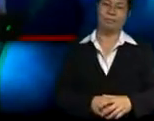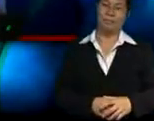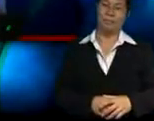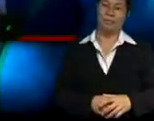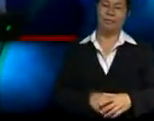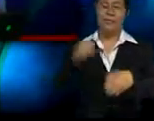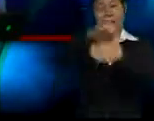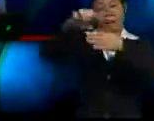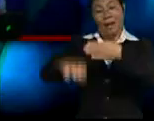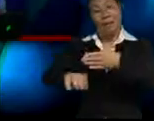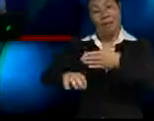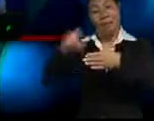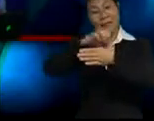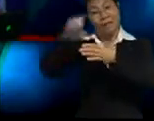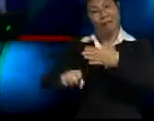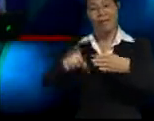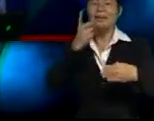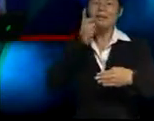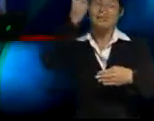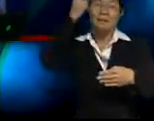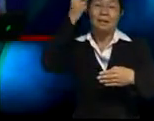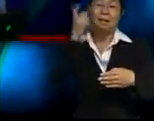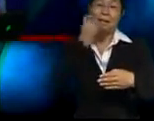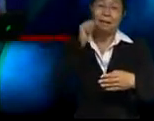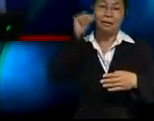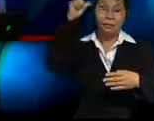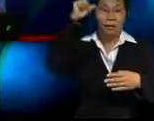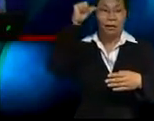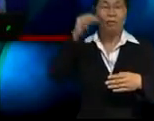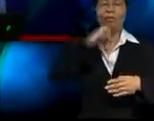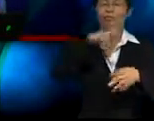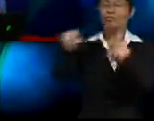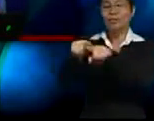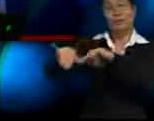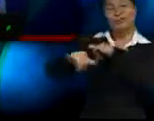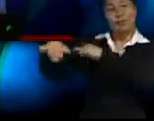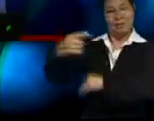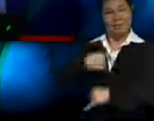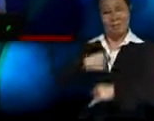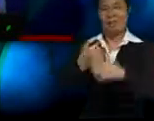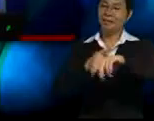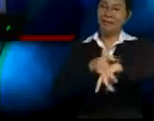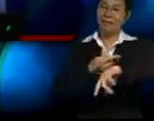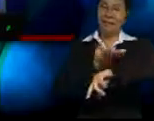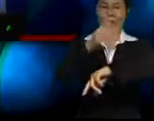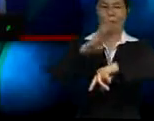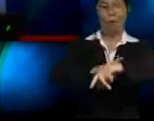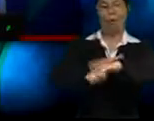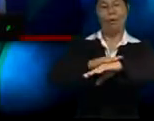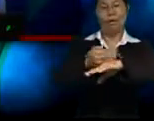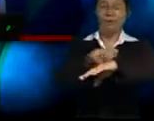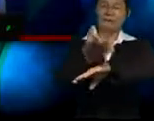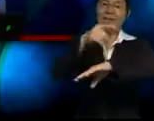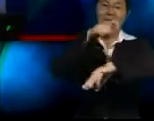The end result? Adult frogs like me that spend much of their time on land.